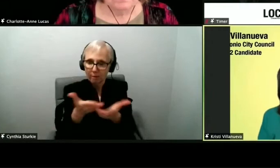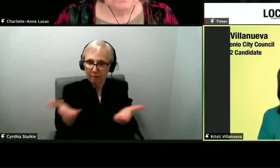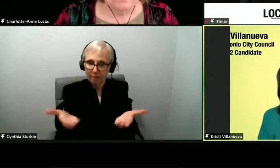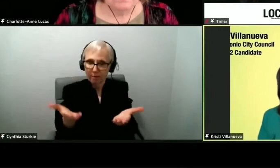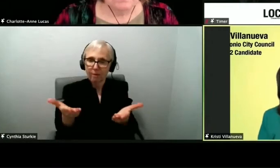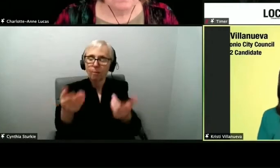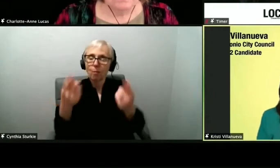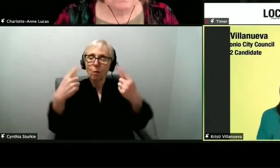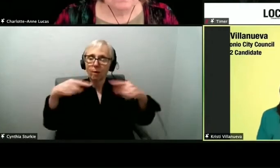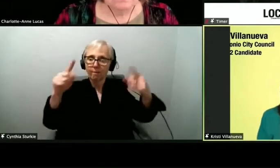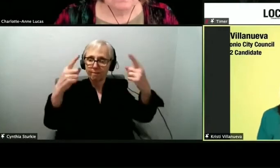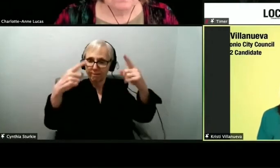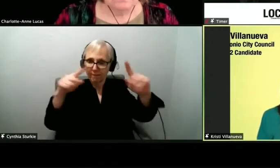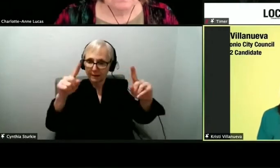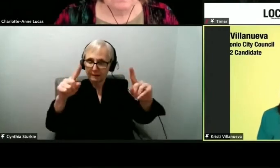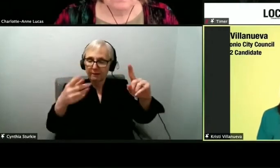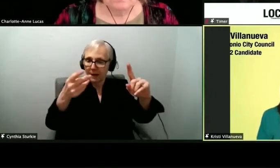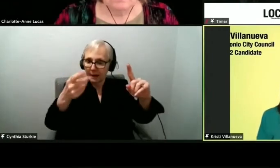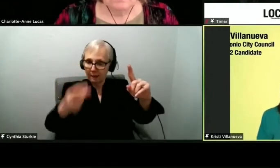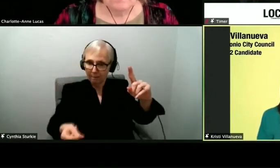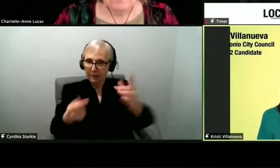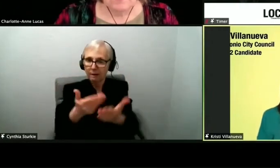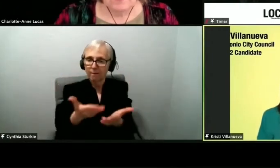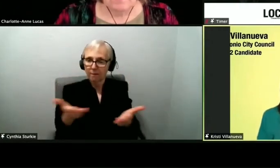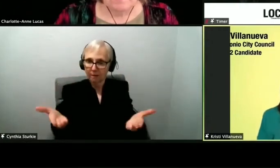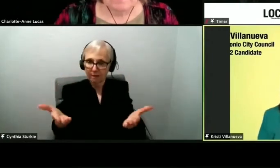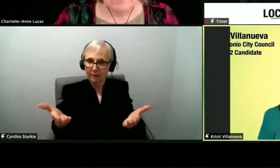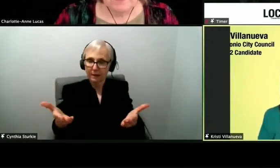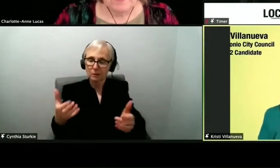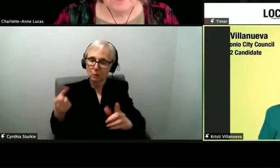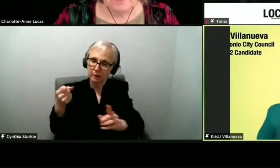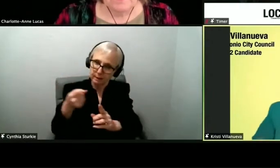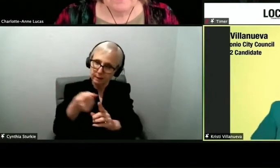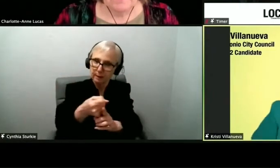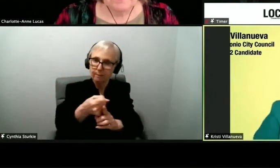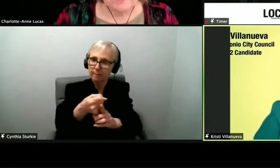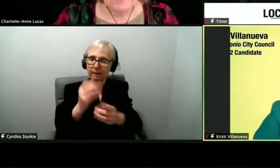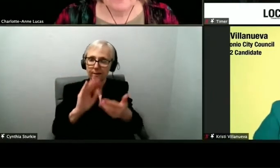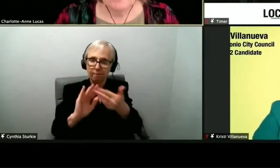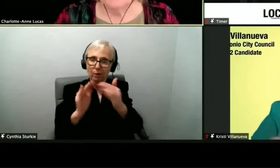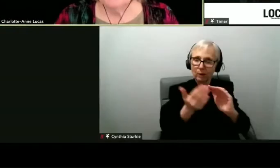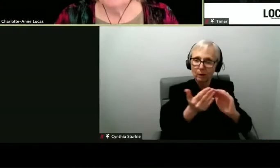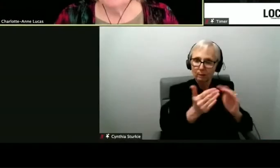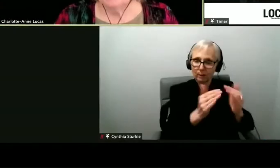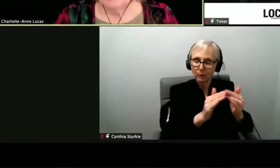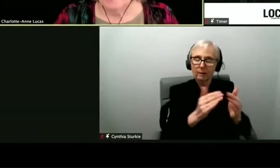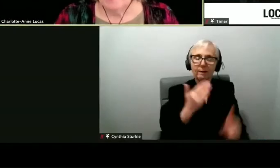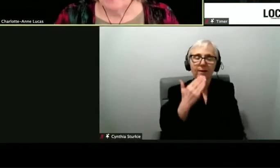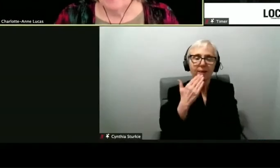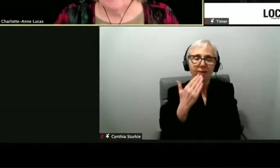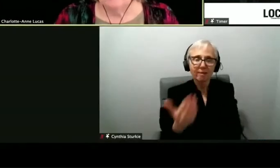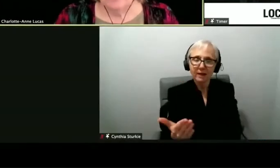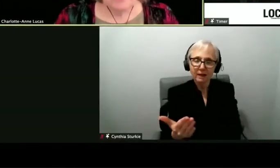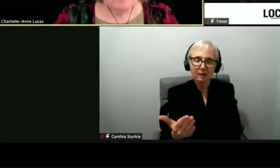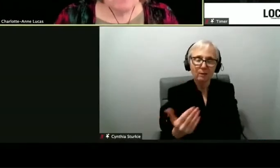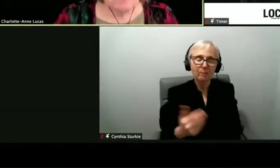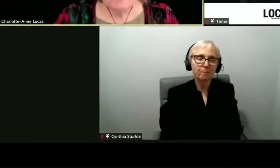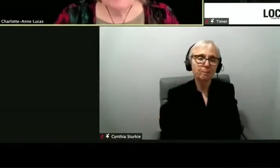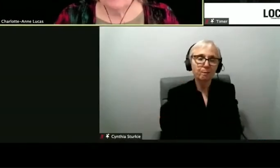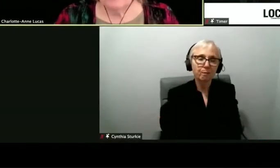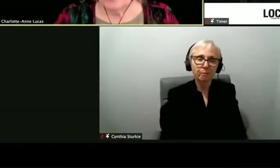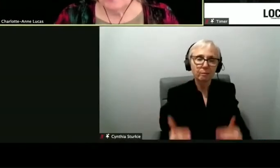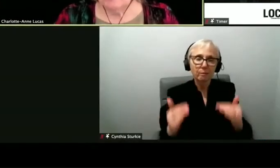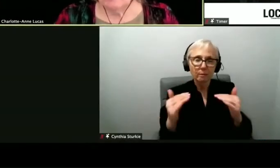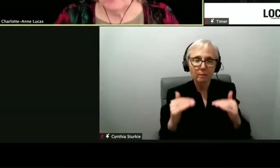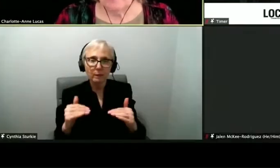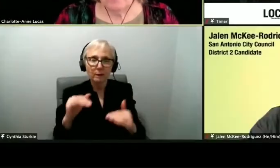more effective and immediate things that we can impact for our community. Thank you. Thank you. And the next person on